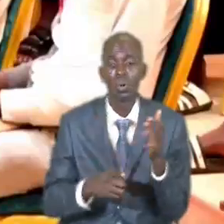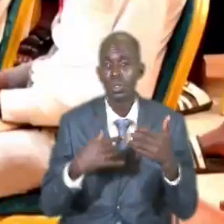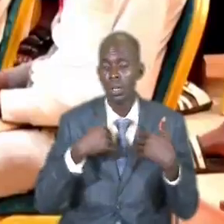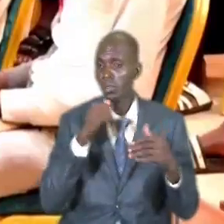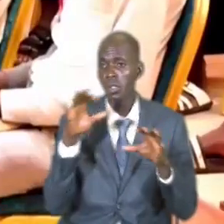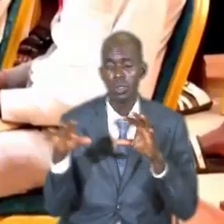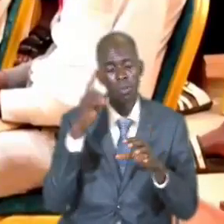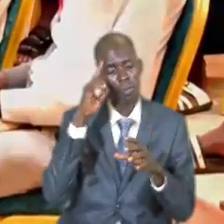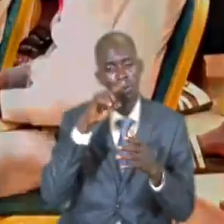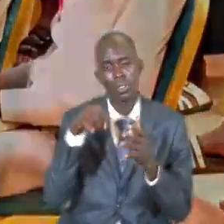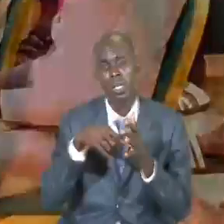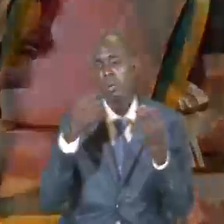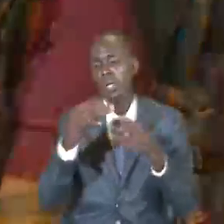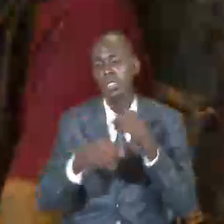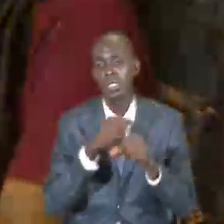the beginning.